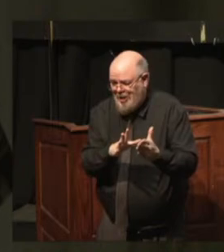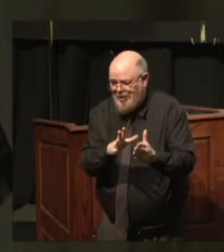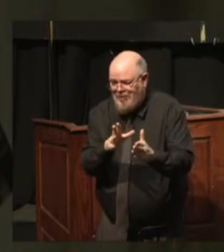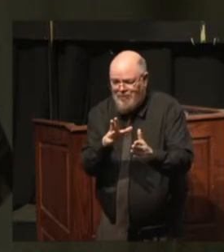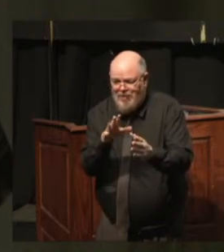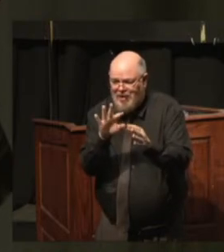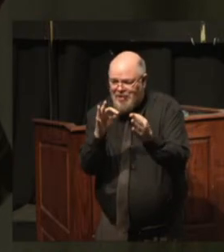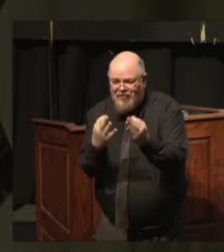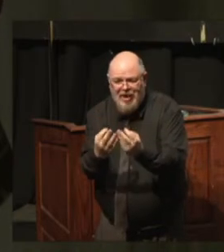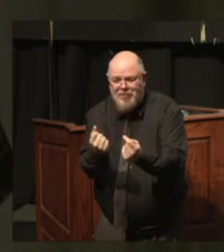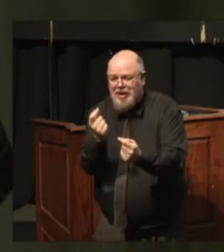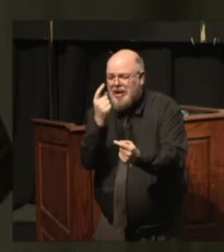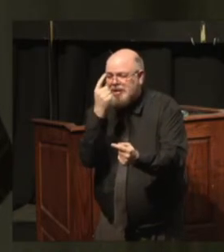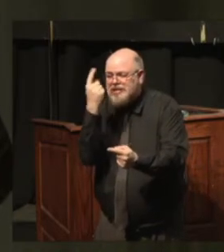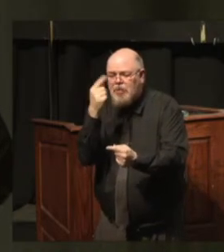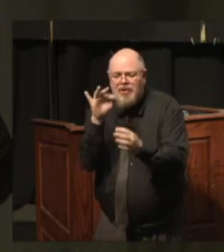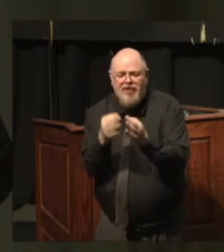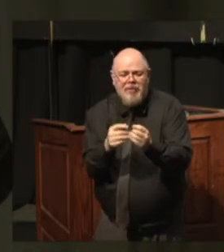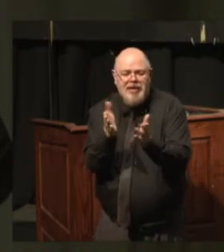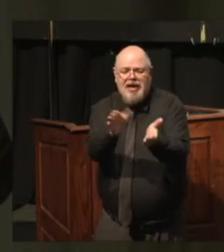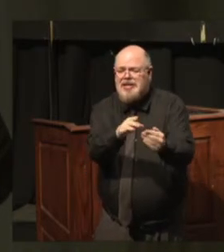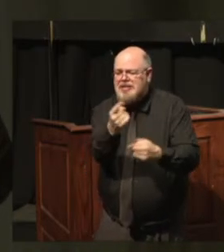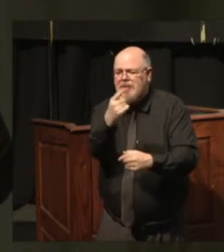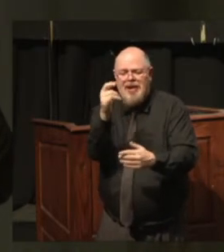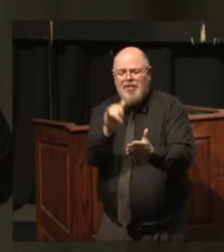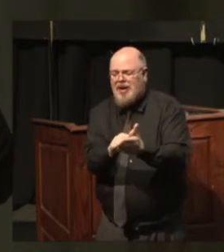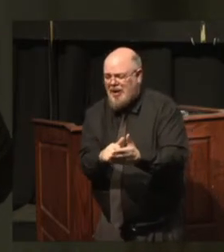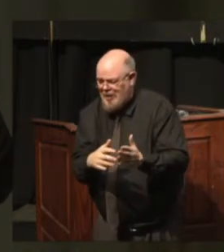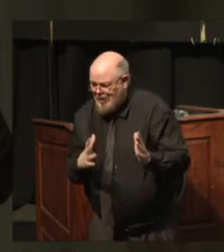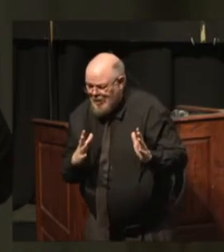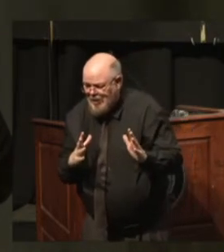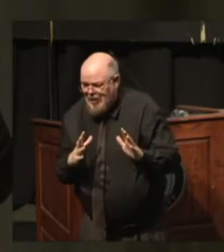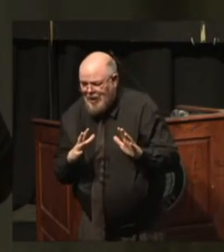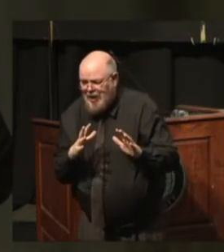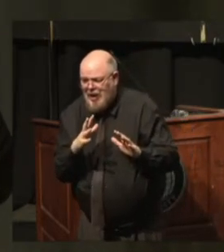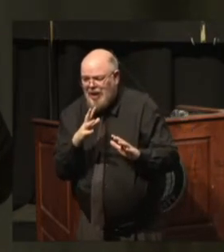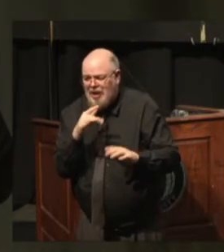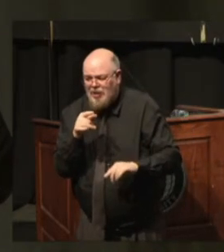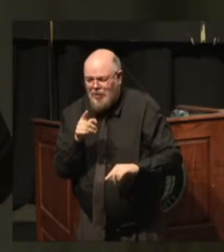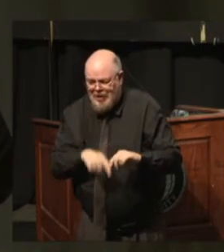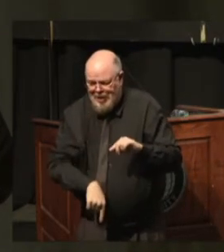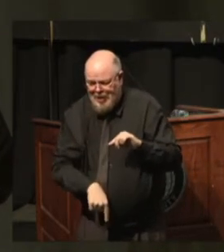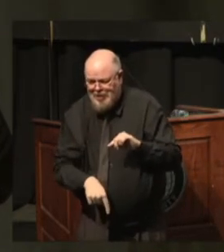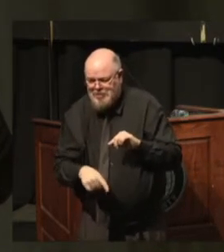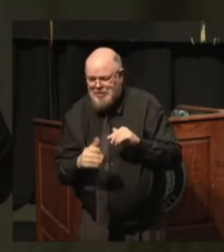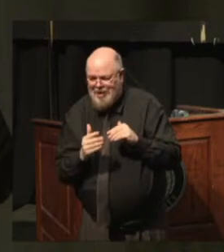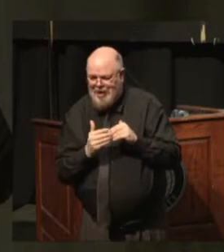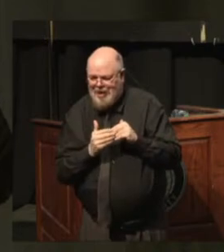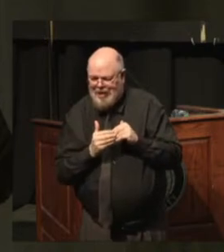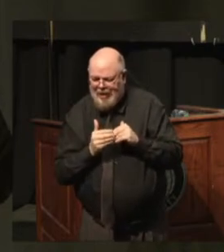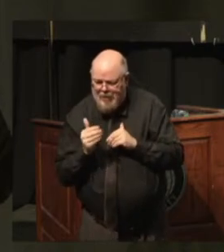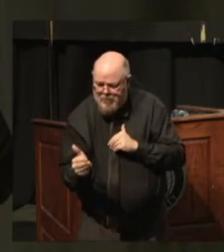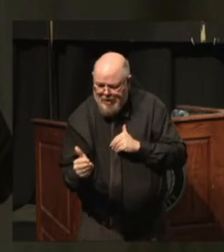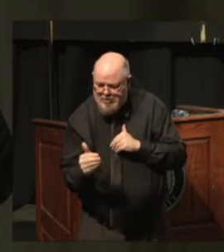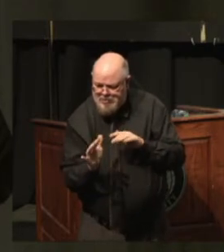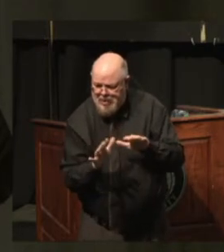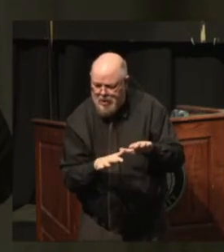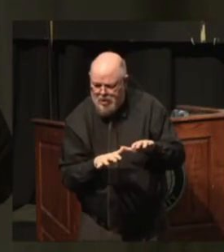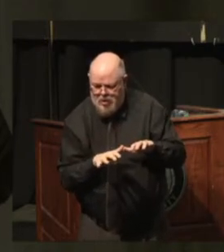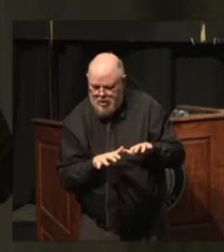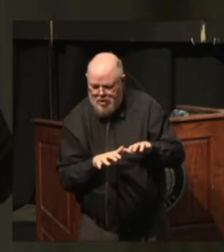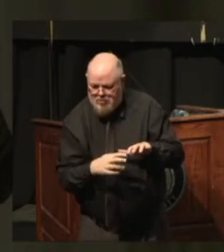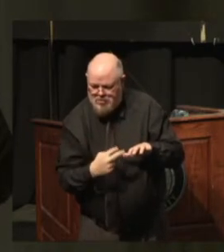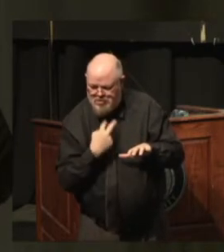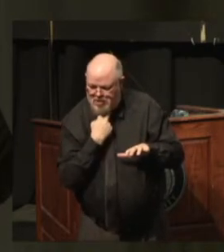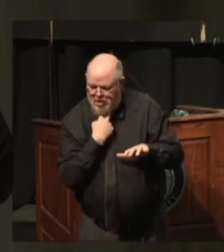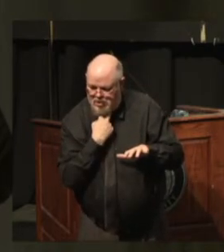recently or within the last, it might be 10 years ago. And you still can't get past it, right? And you focus on it so much, and you ask